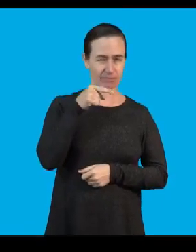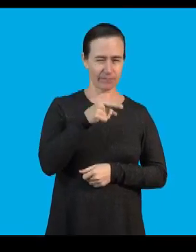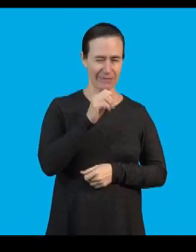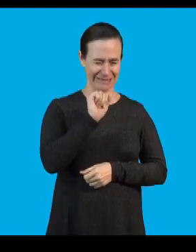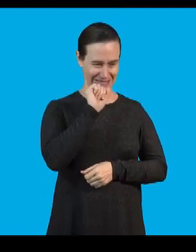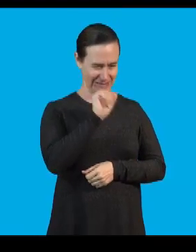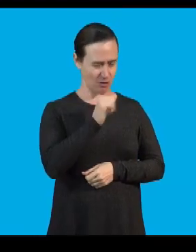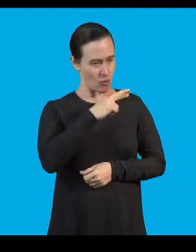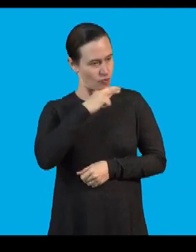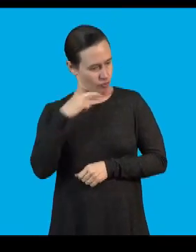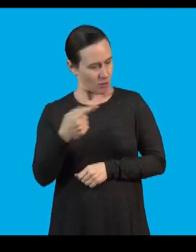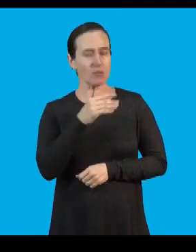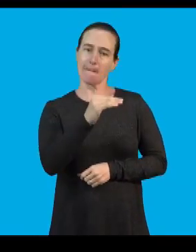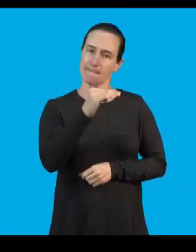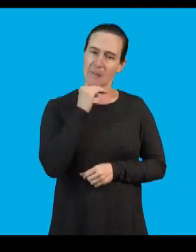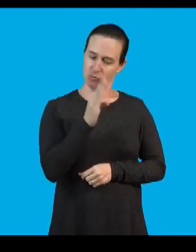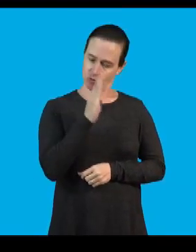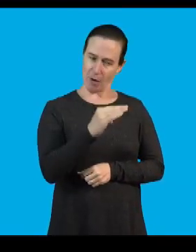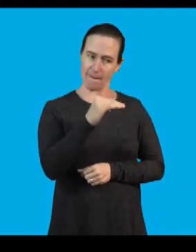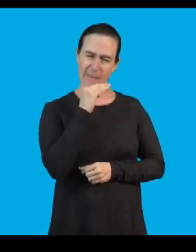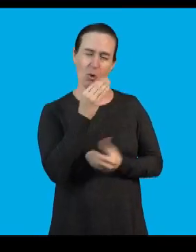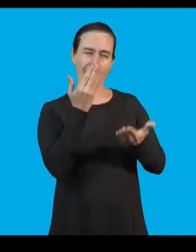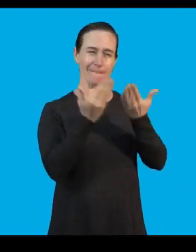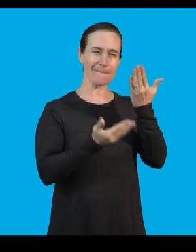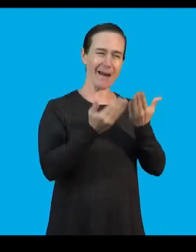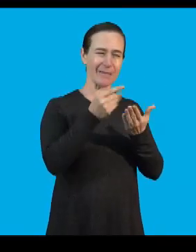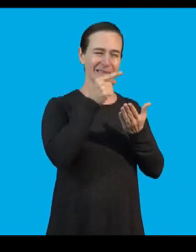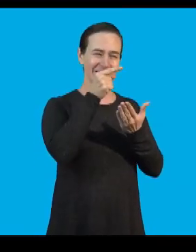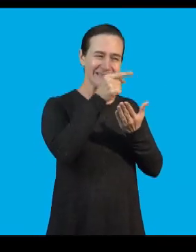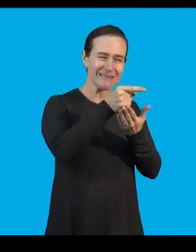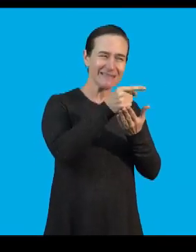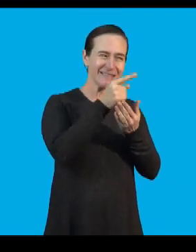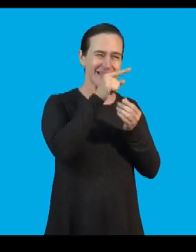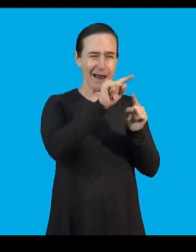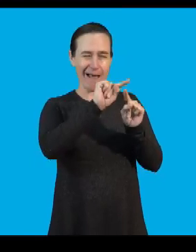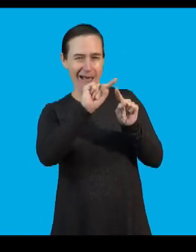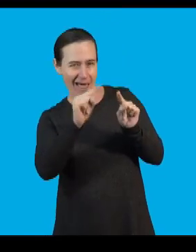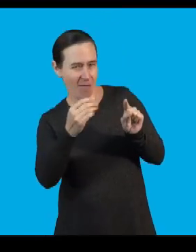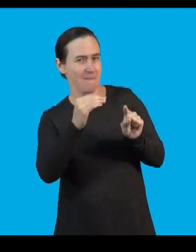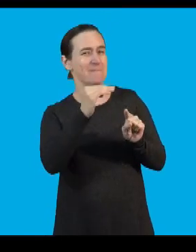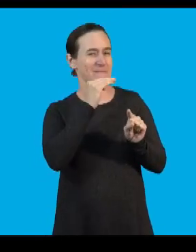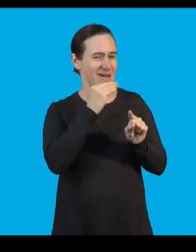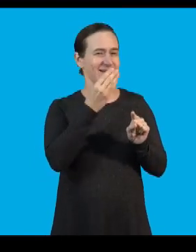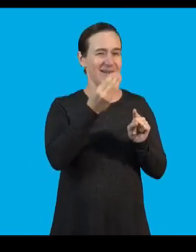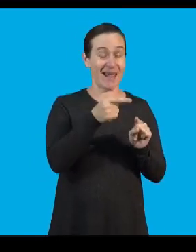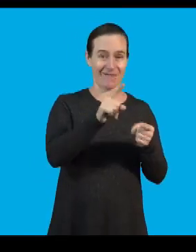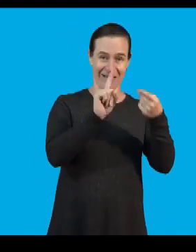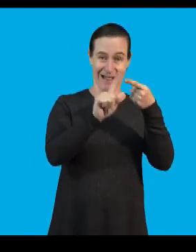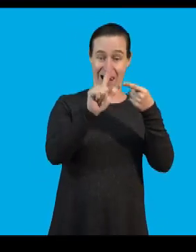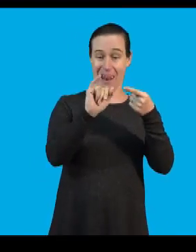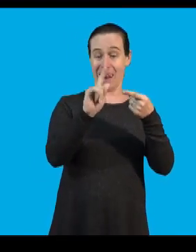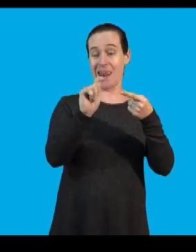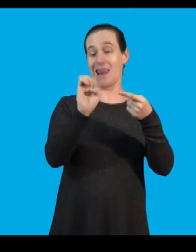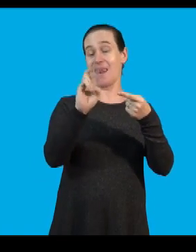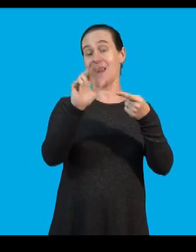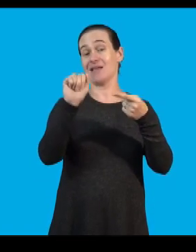literal as well as figurative meaning of the words, of the phrases, of the sentences that you are